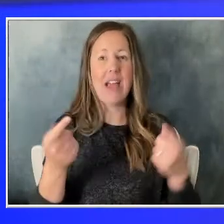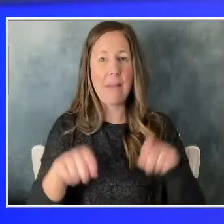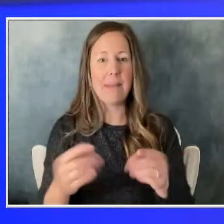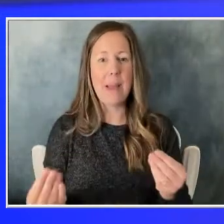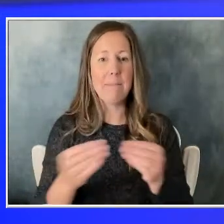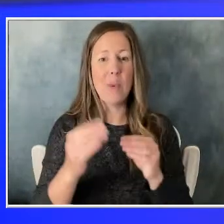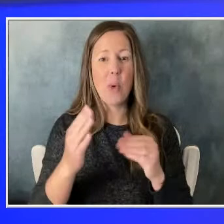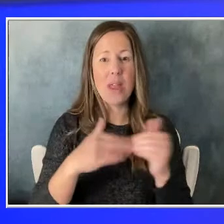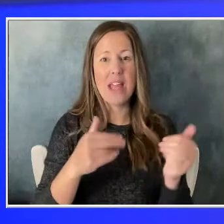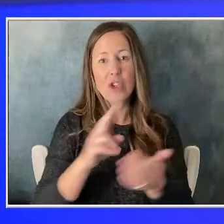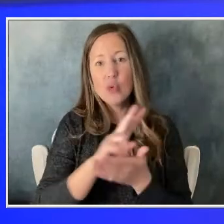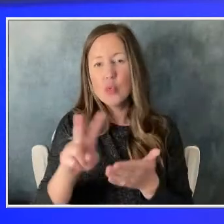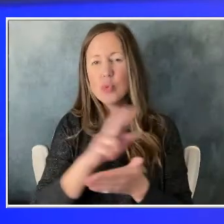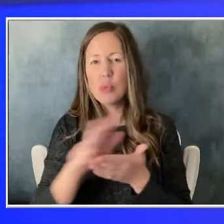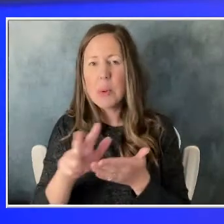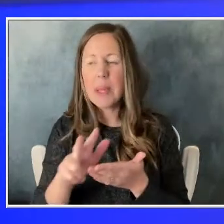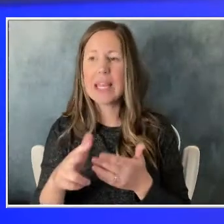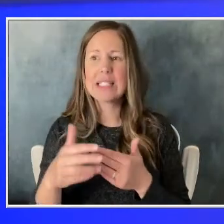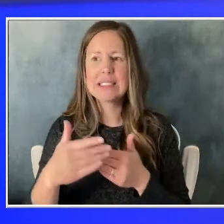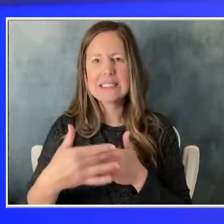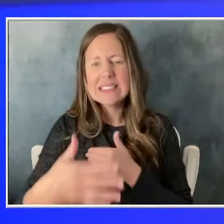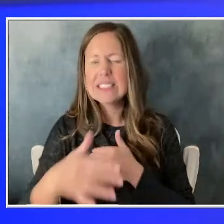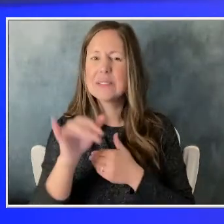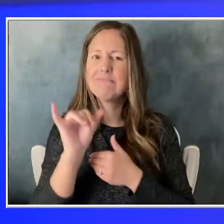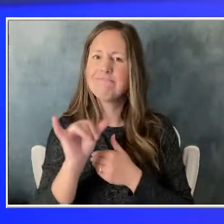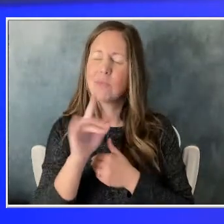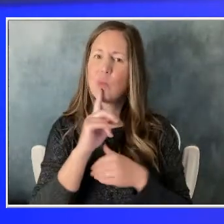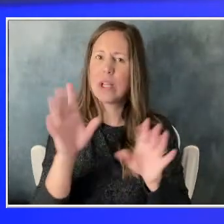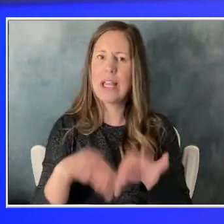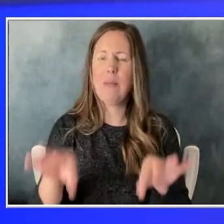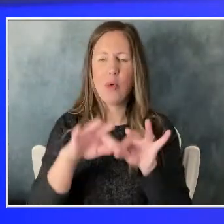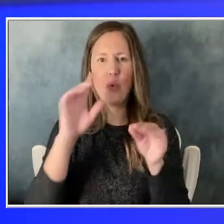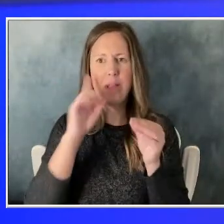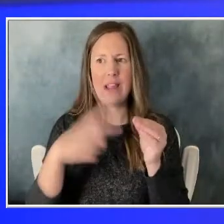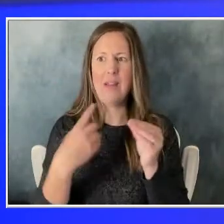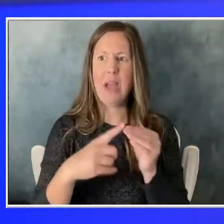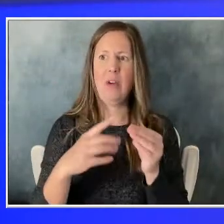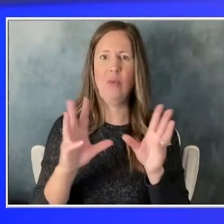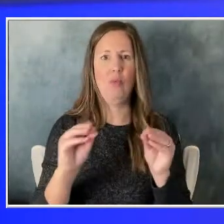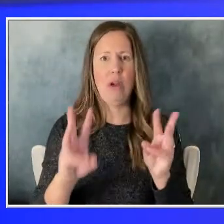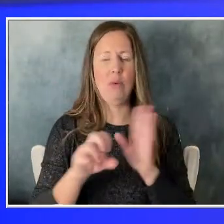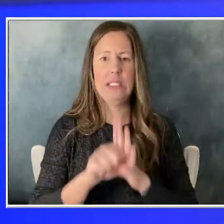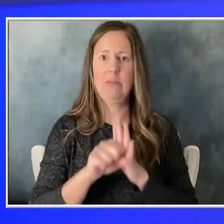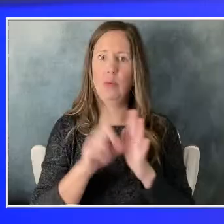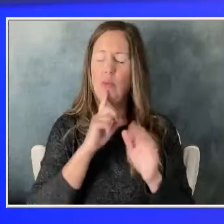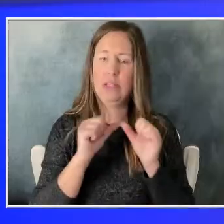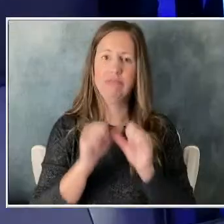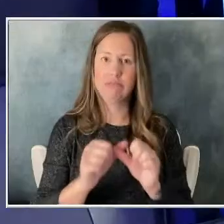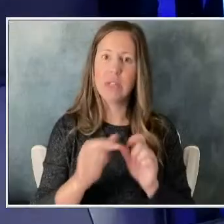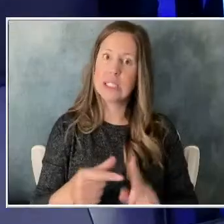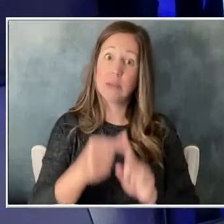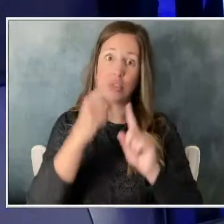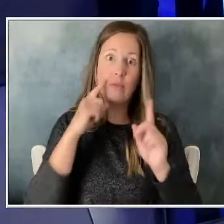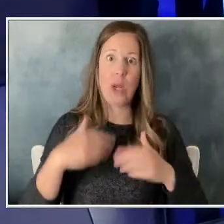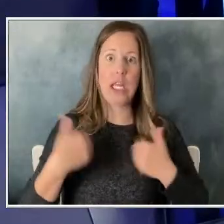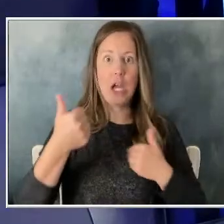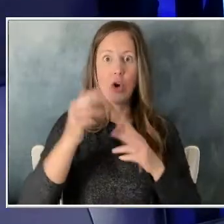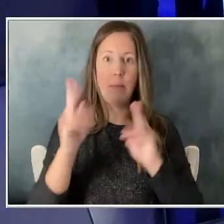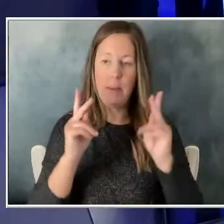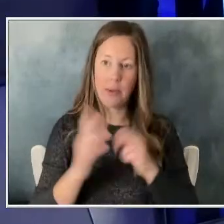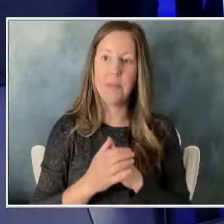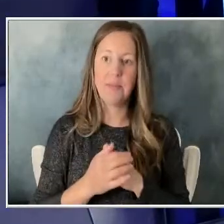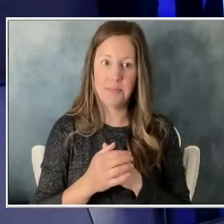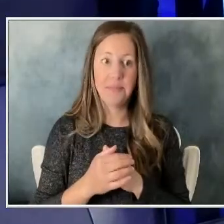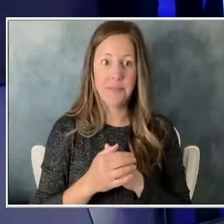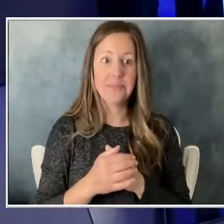you really need to think about those symptoms, especially for younger people. Anna, you learned this is not heartburn. You